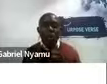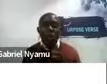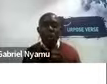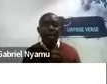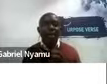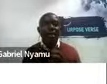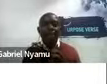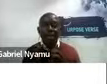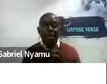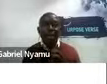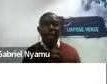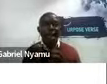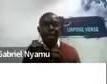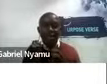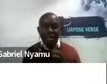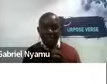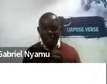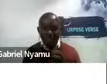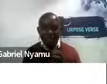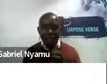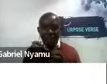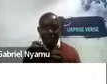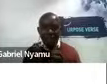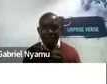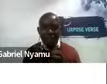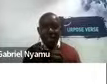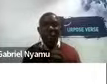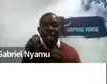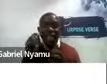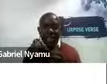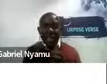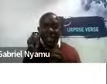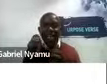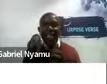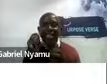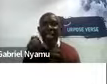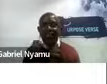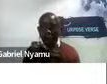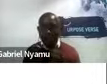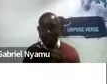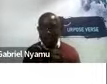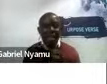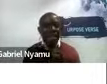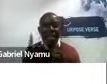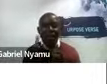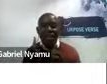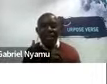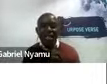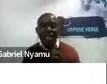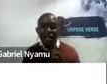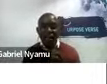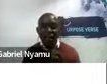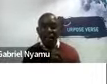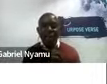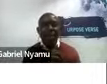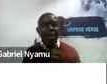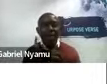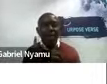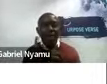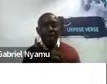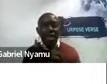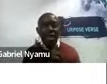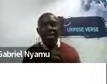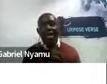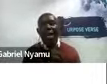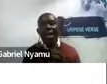can only get habitation and coexist within that environment. They cannot exist anywhere. And